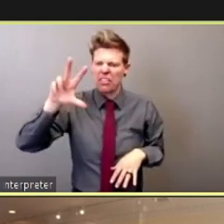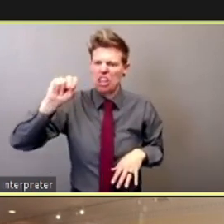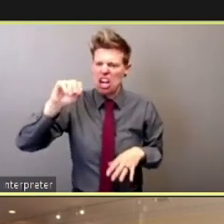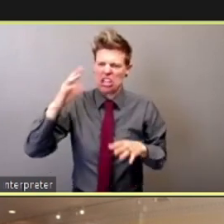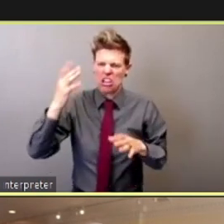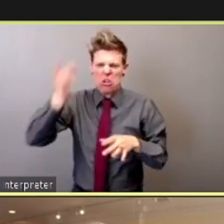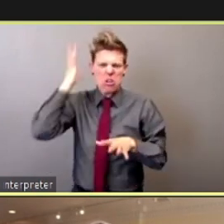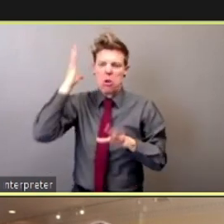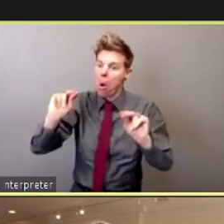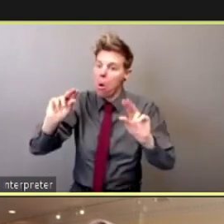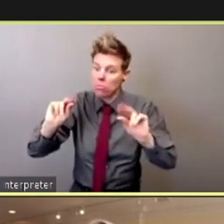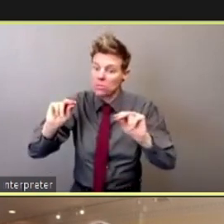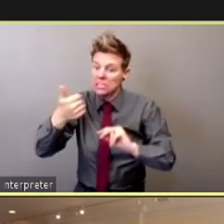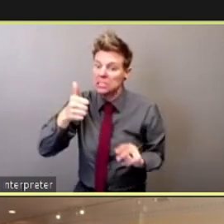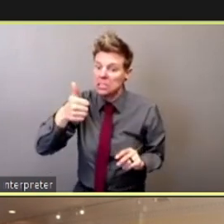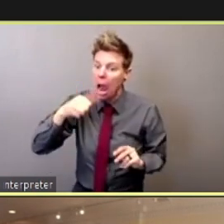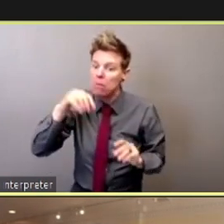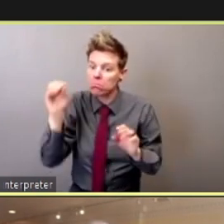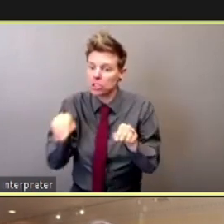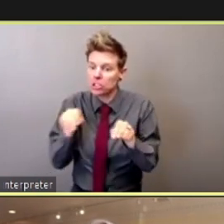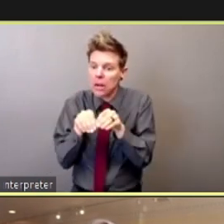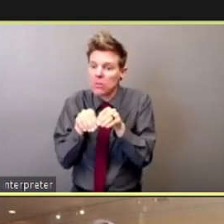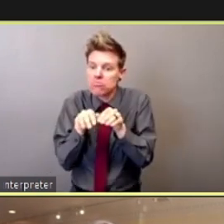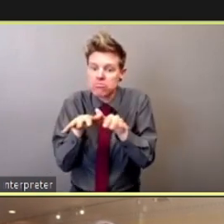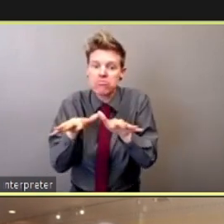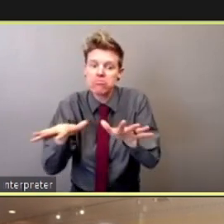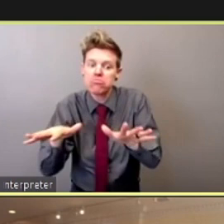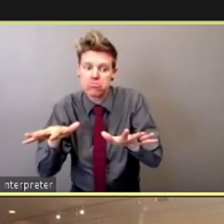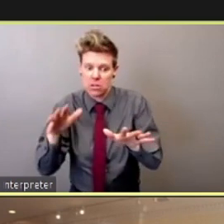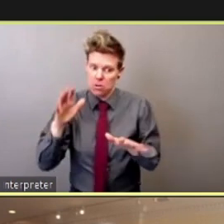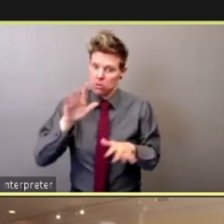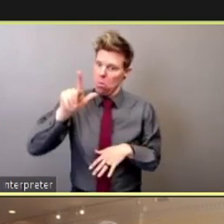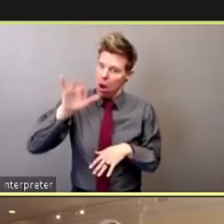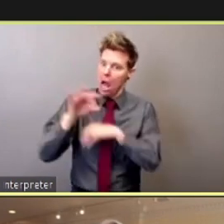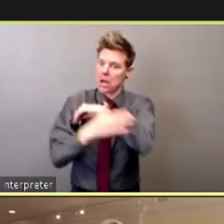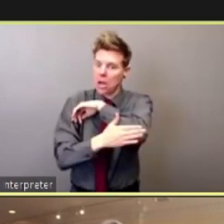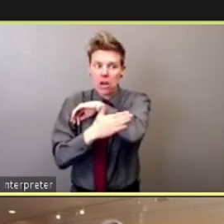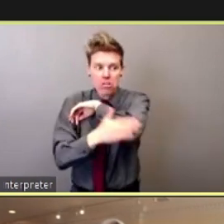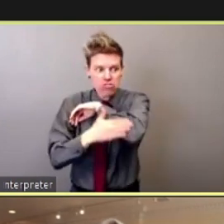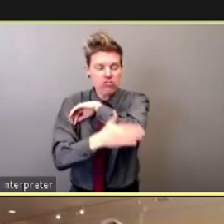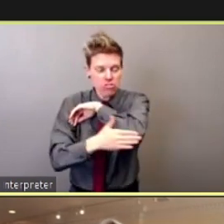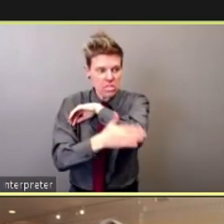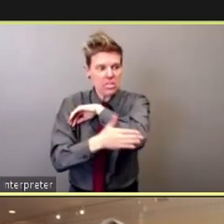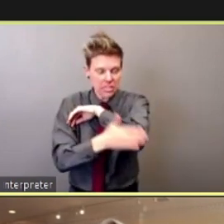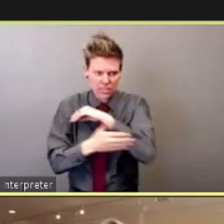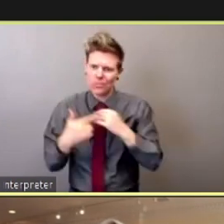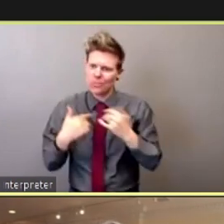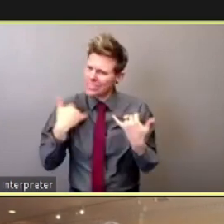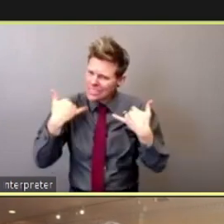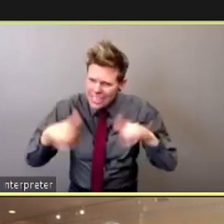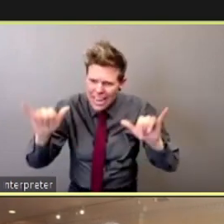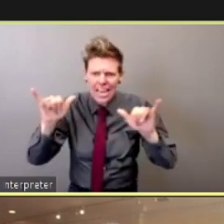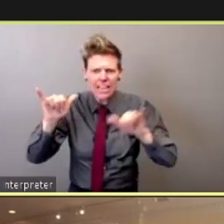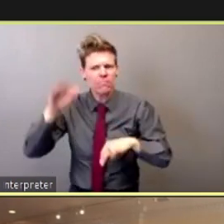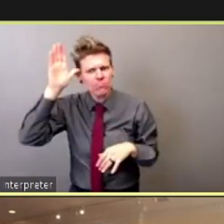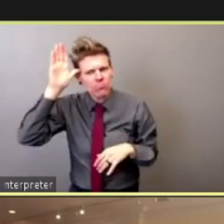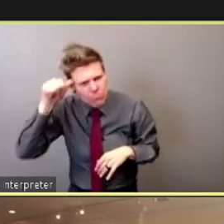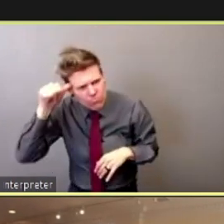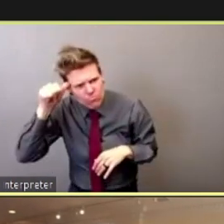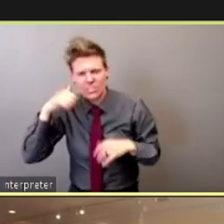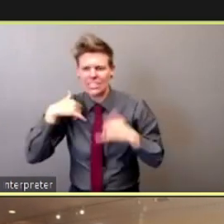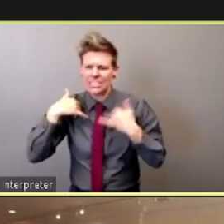showing that the state is steadily, and continuously moving in the right